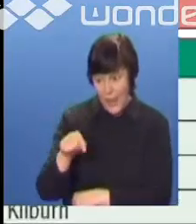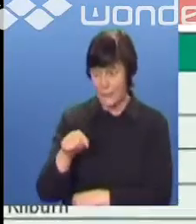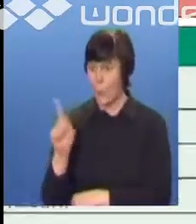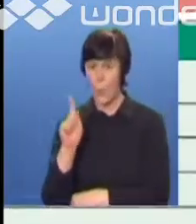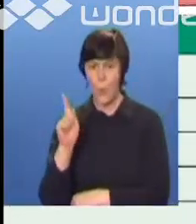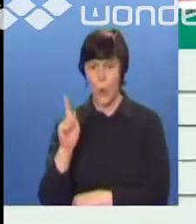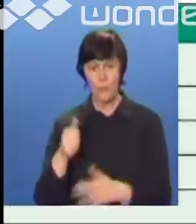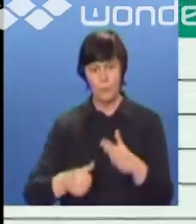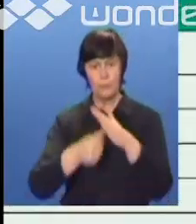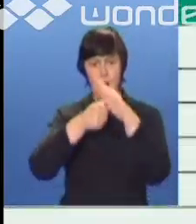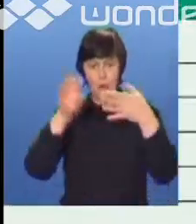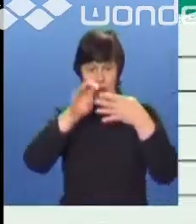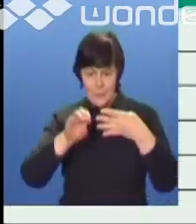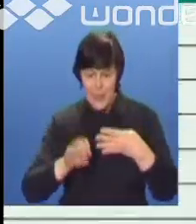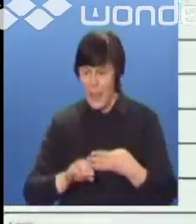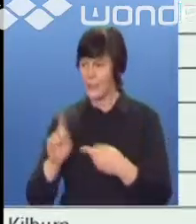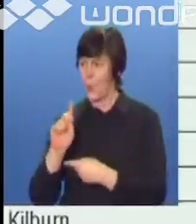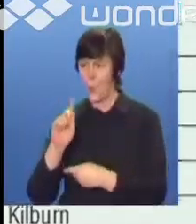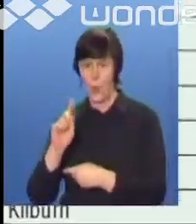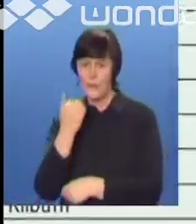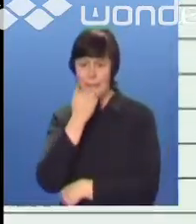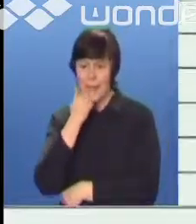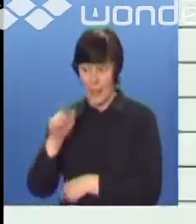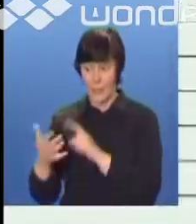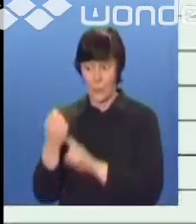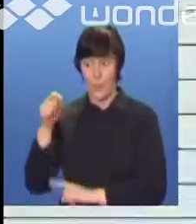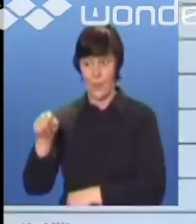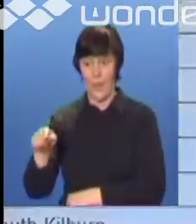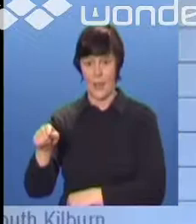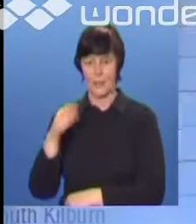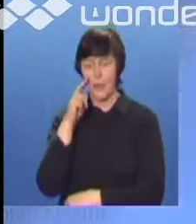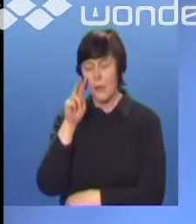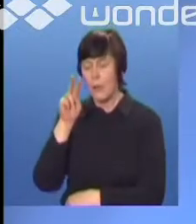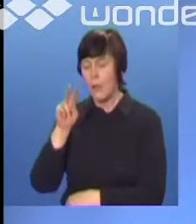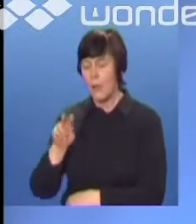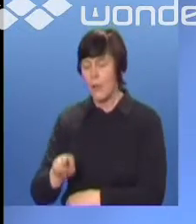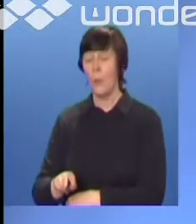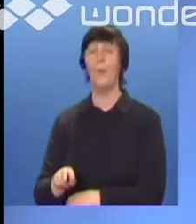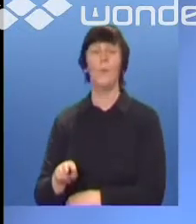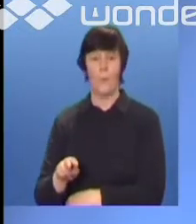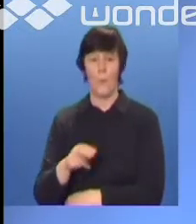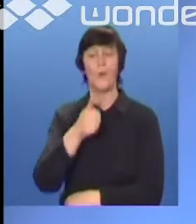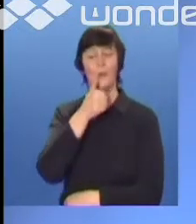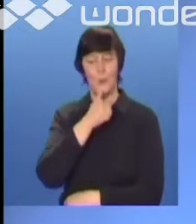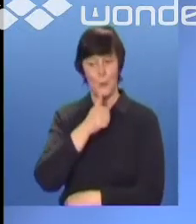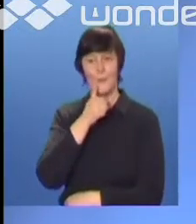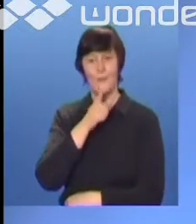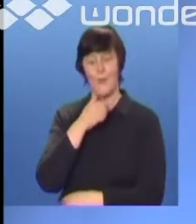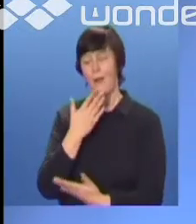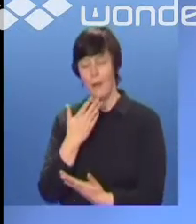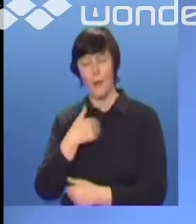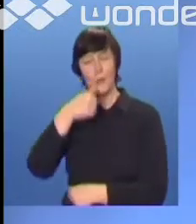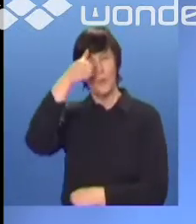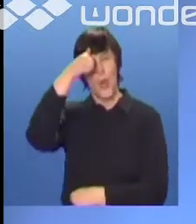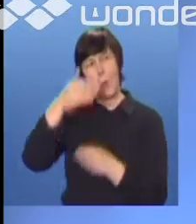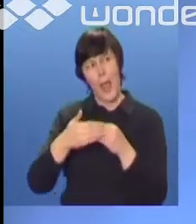property, and the priority band and registration date of the successful bidder. This information can be very useful in giving you a